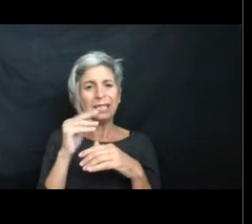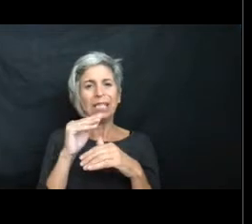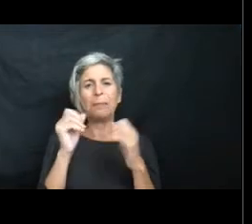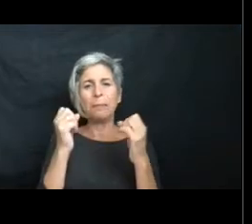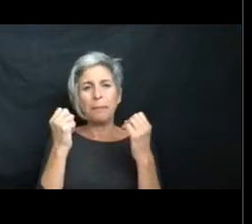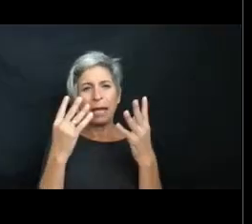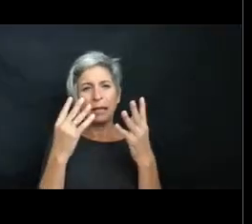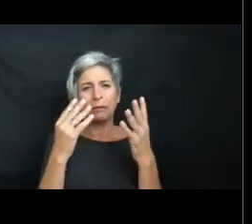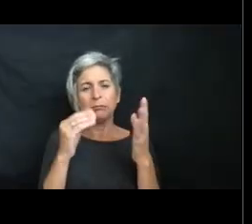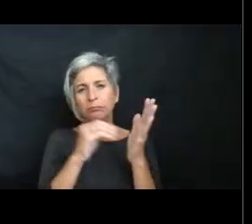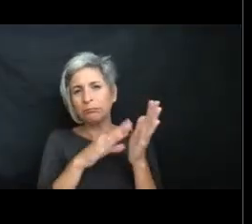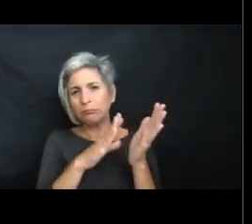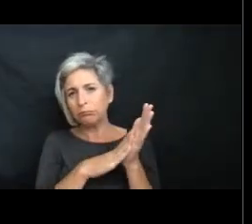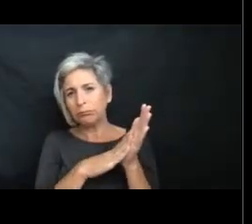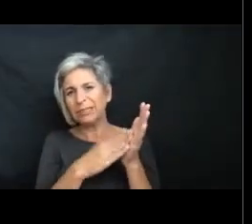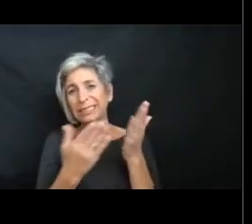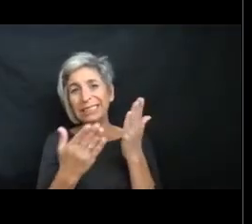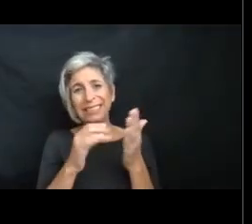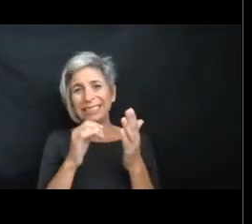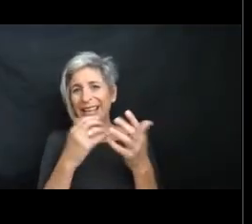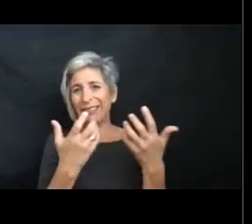a marking that says something is not to scale.